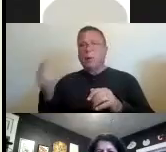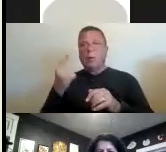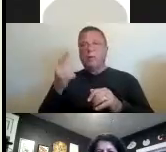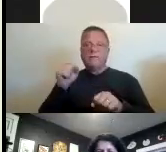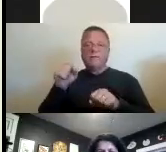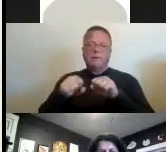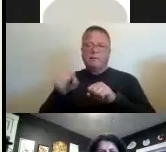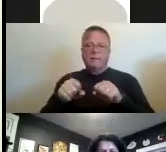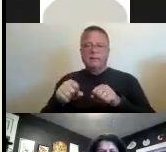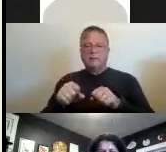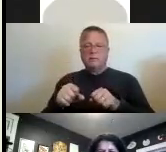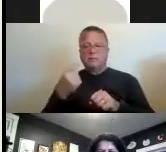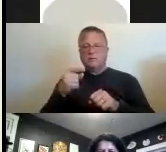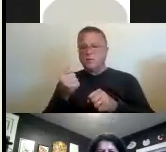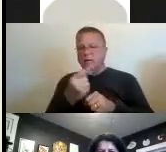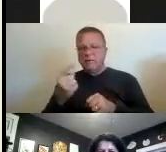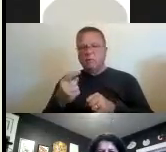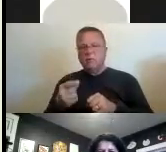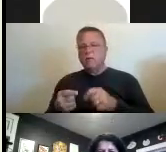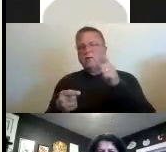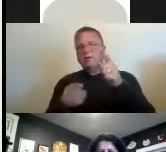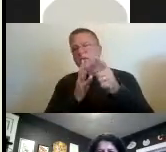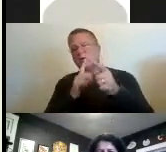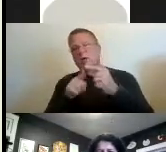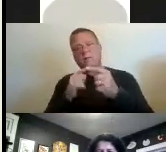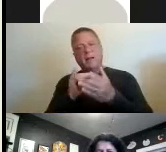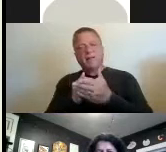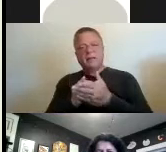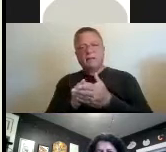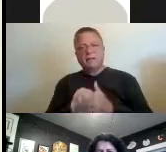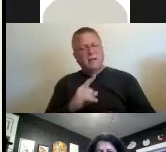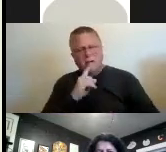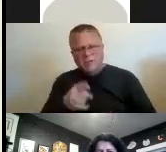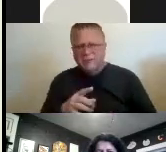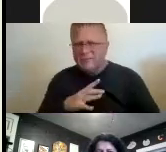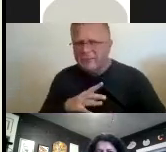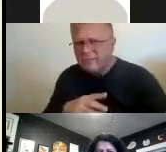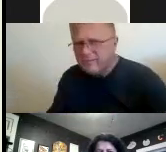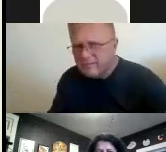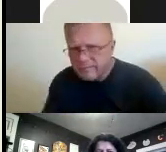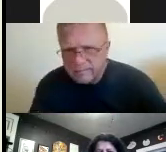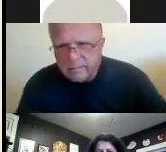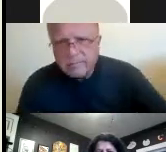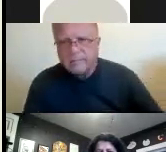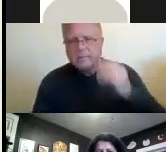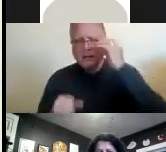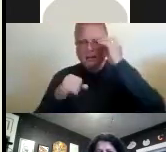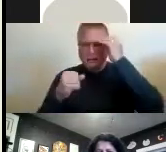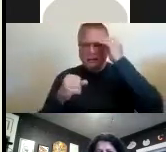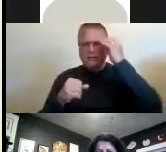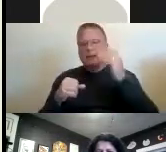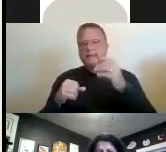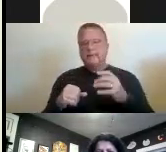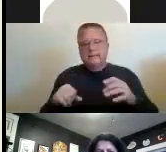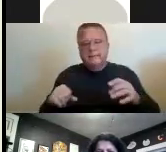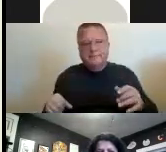bikers. So if you could just speak to that. Sure, I will. Just to kind of couch what's going to